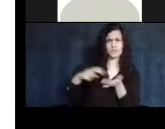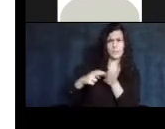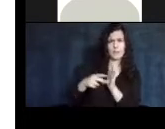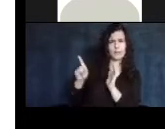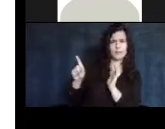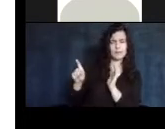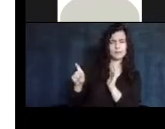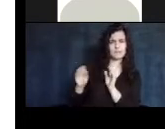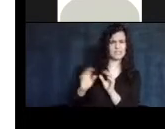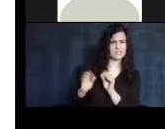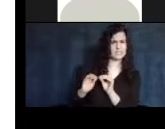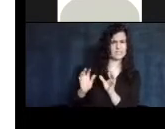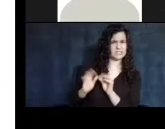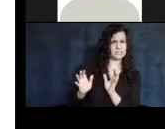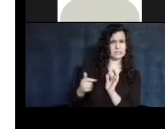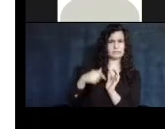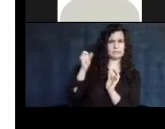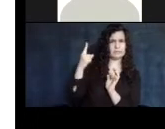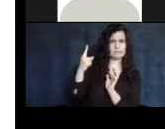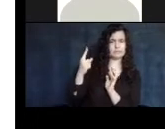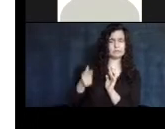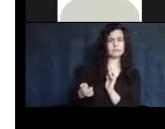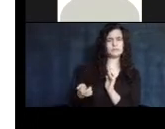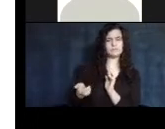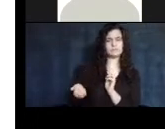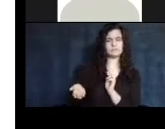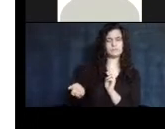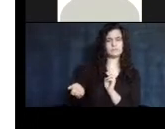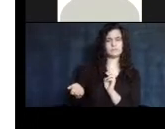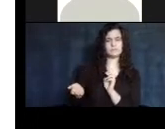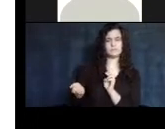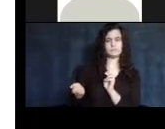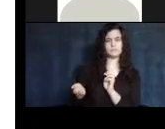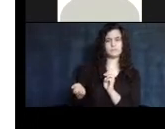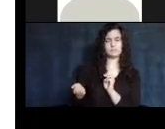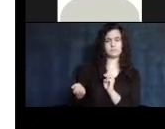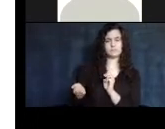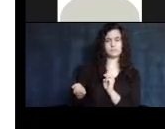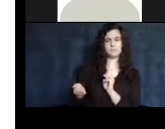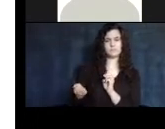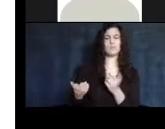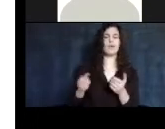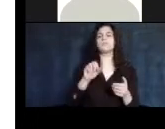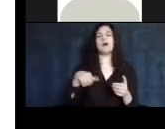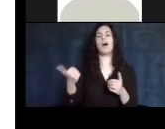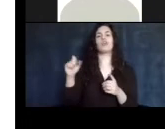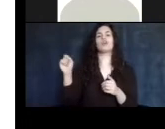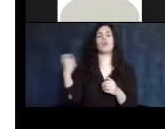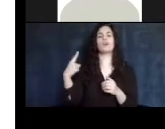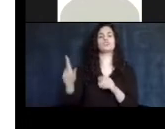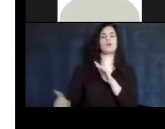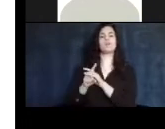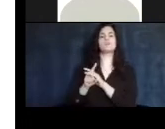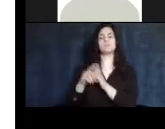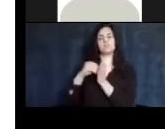exactly? I was a little unclear about that. And then also we had another question, a student asked, how